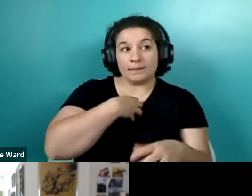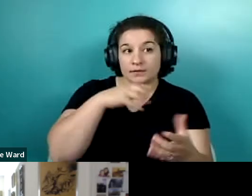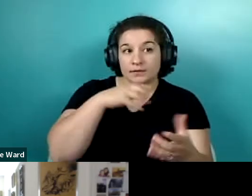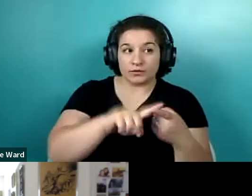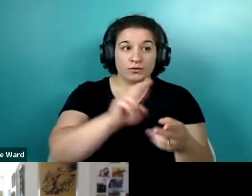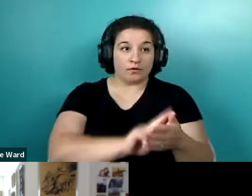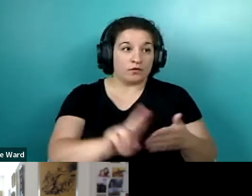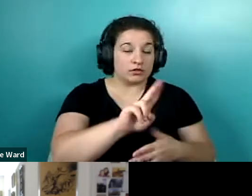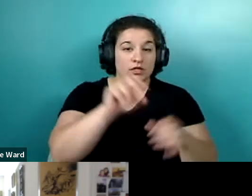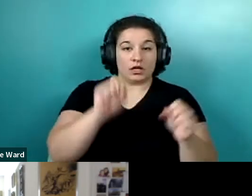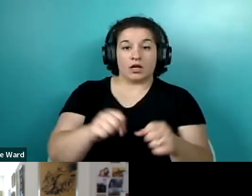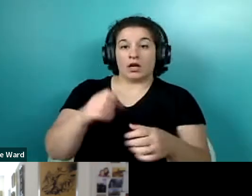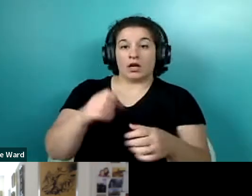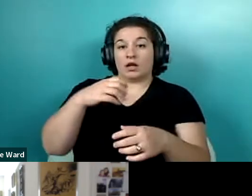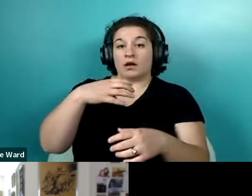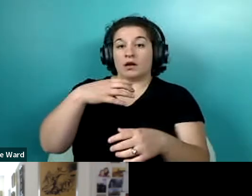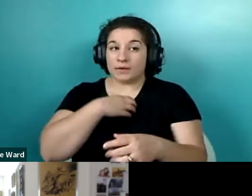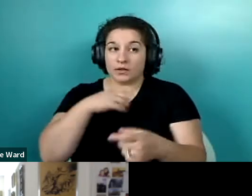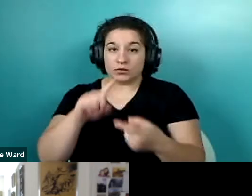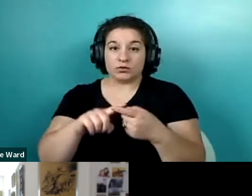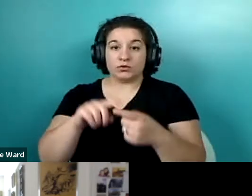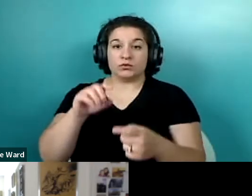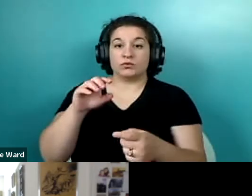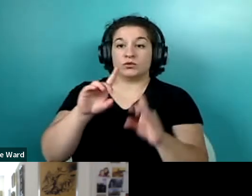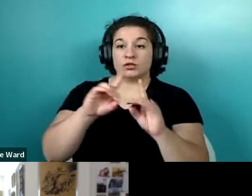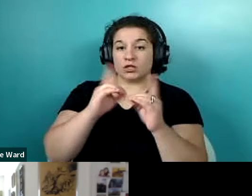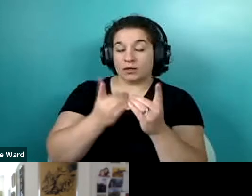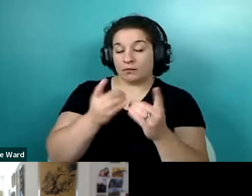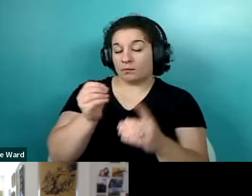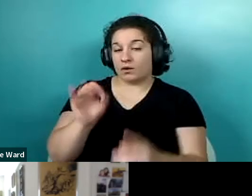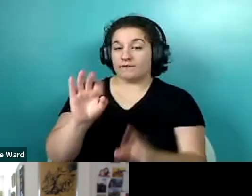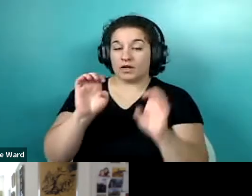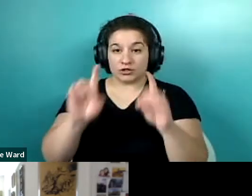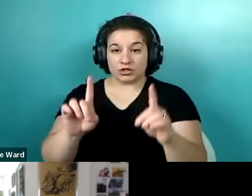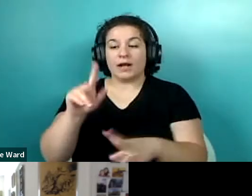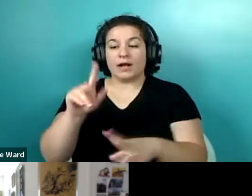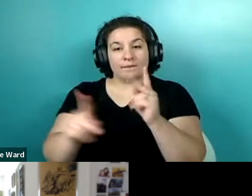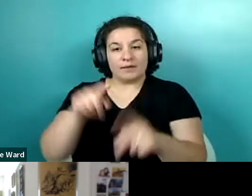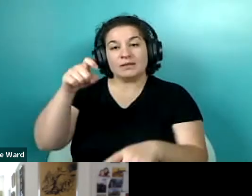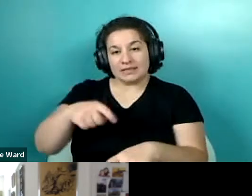the Department of Education, OCR, on and on? People need to know what their rights are.